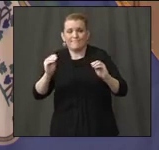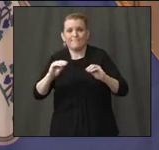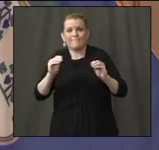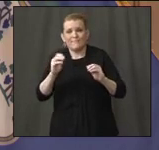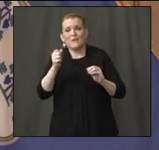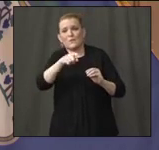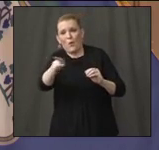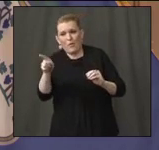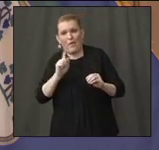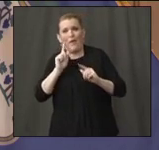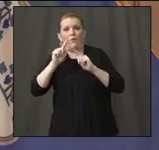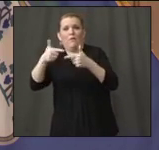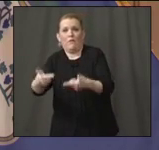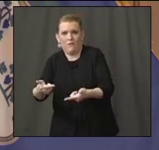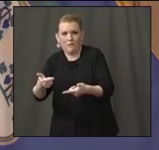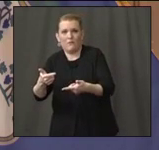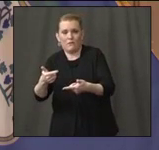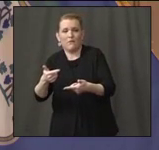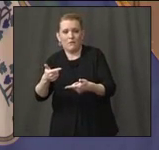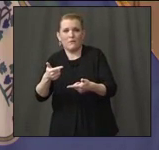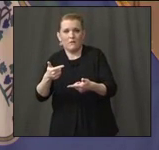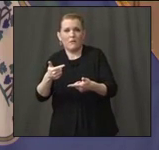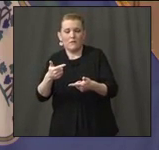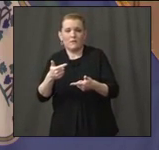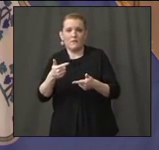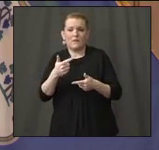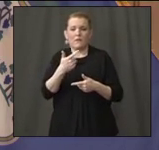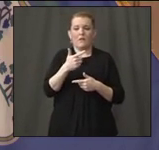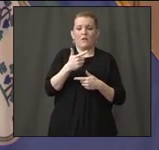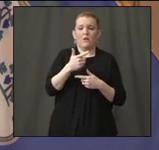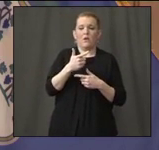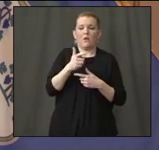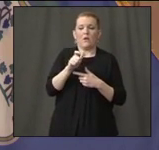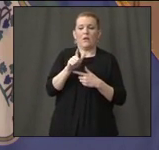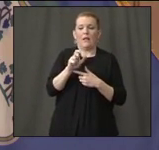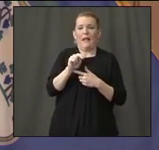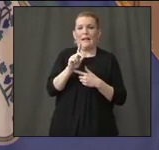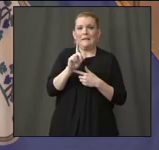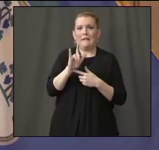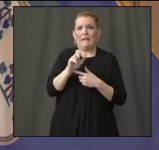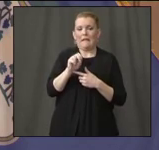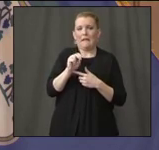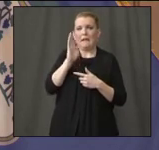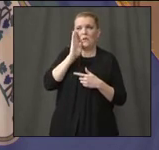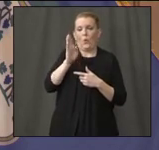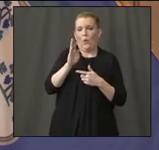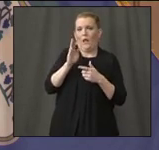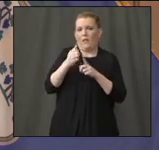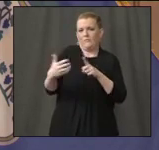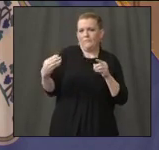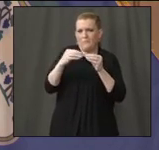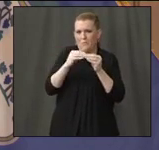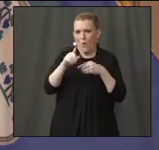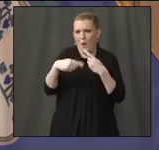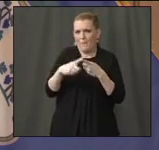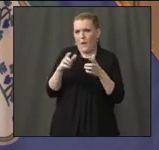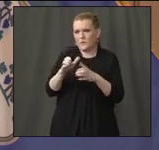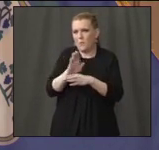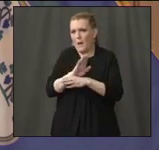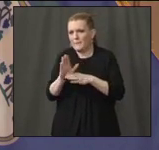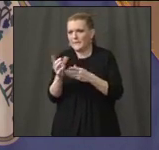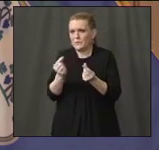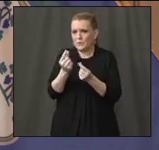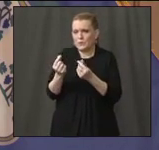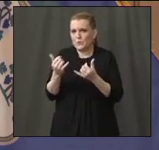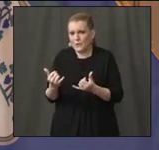and we'll be able to tell you a little bit, Gwendolyn will, about what their status is. In particular, thanks to Senators Murphy